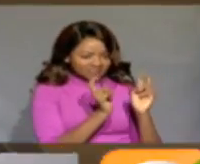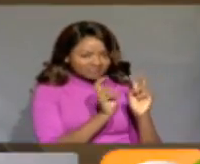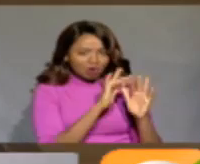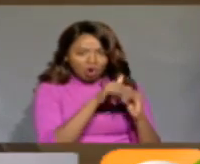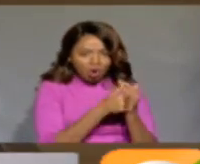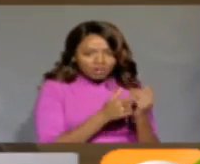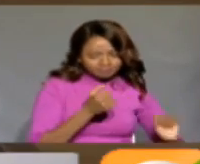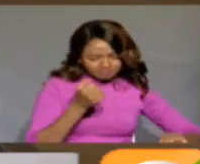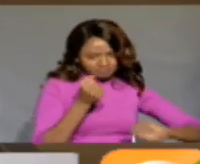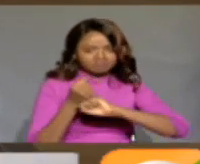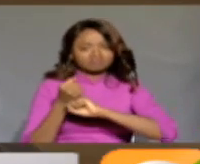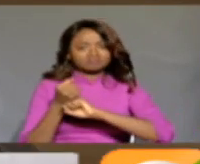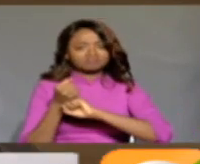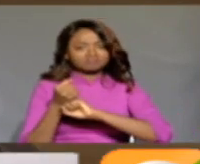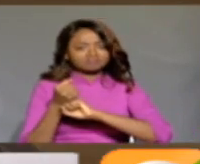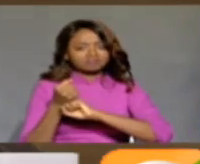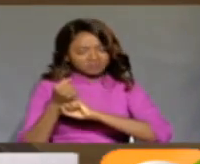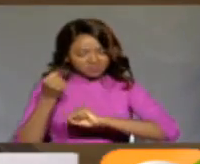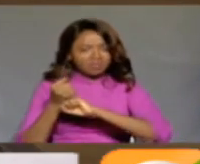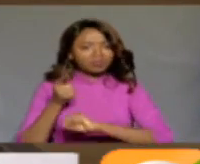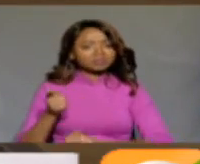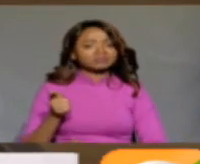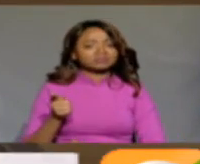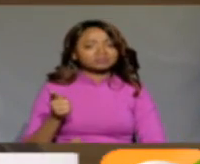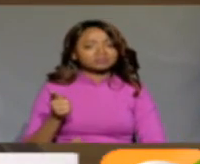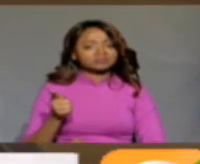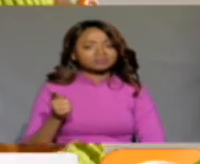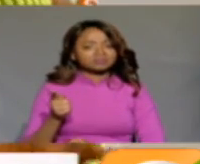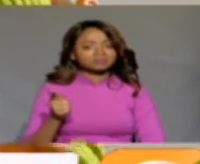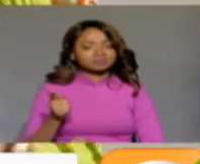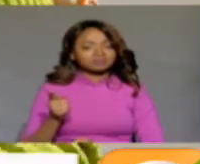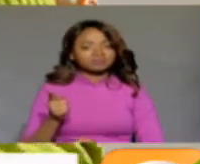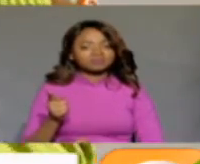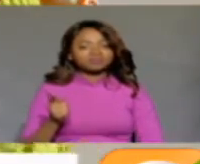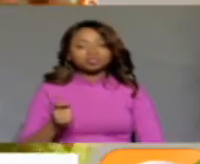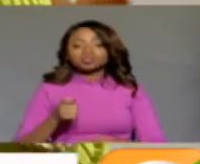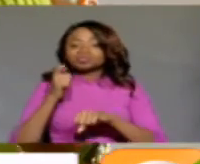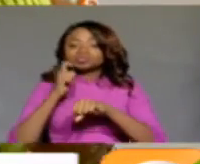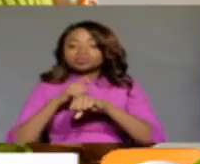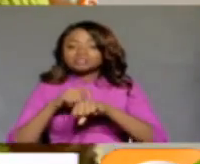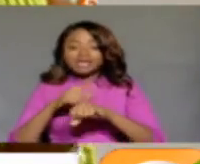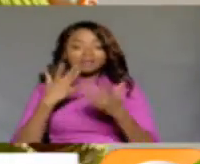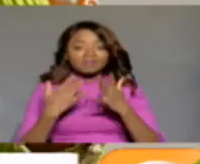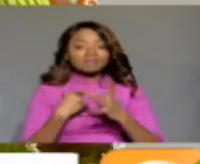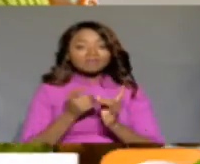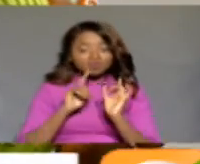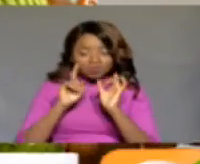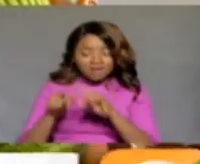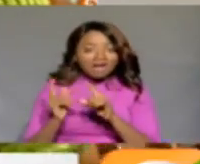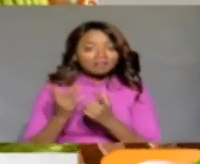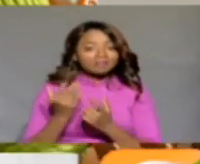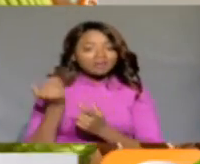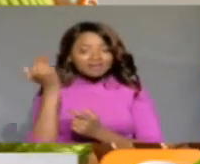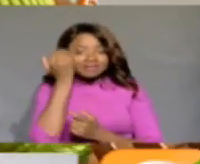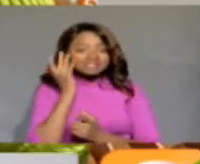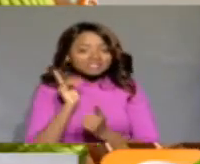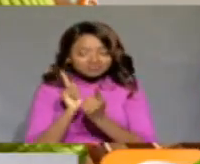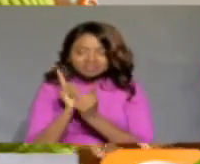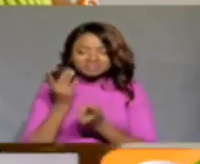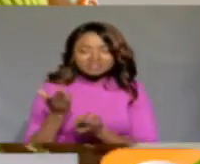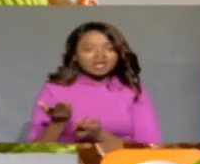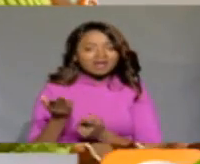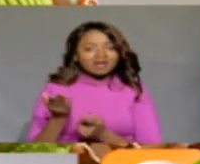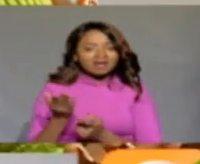her, make her untouchable. So when you appear before a judge like that, what do you expect her to